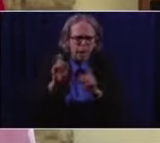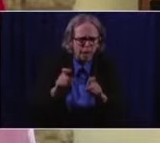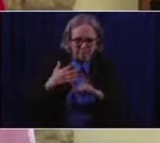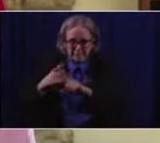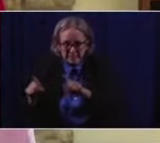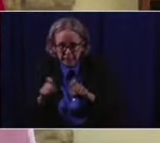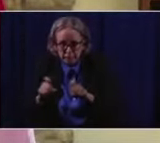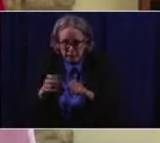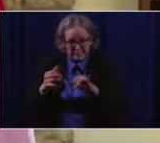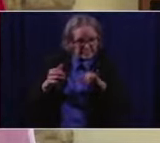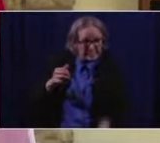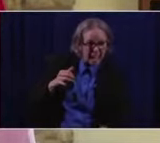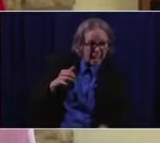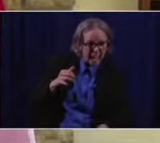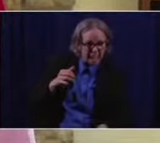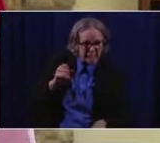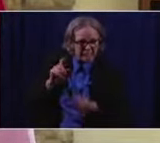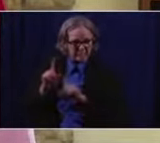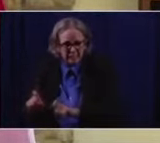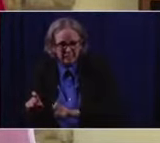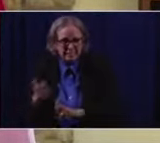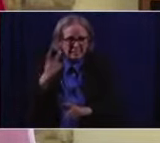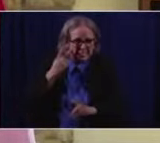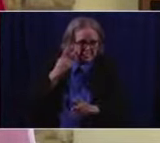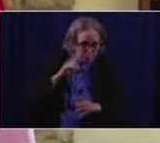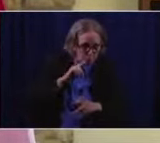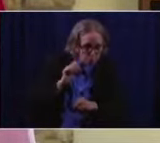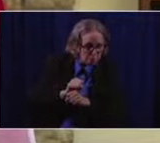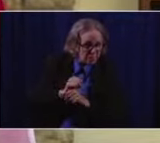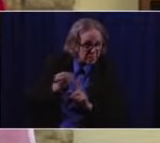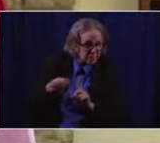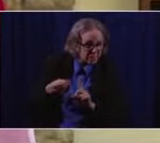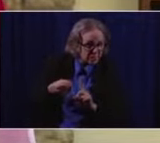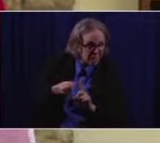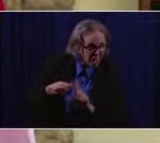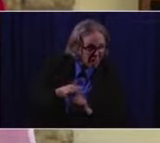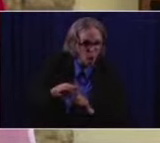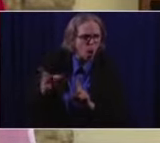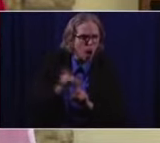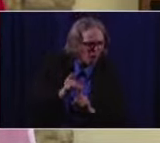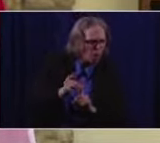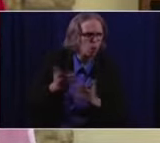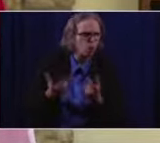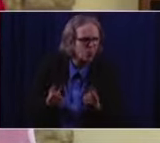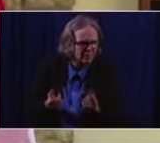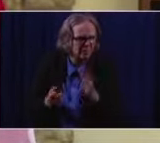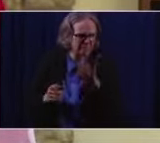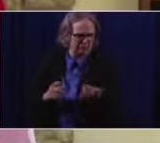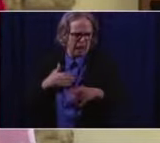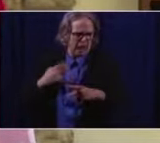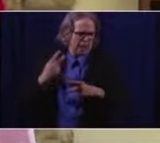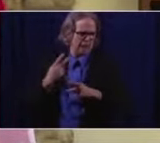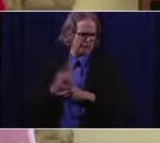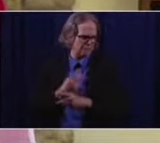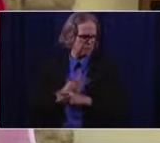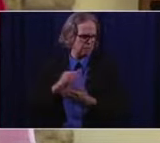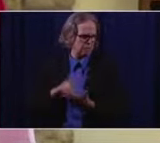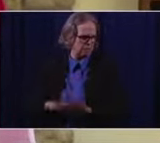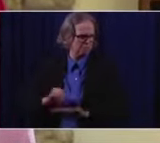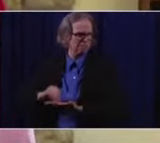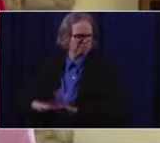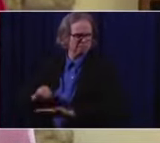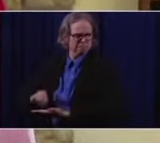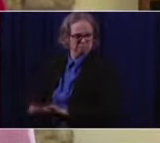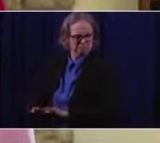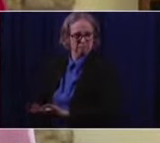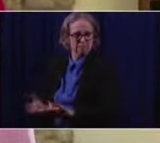up with and see if they actually do develop that virus. The fear all along from the health experts, at least as I